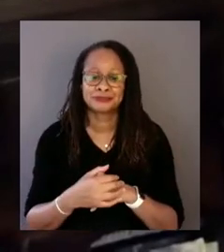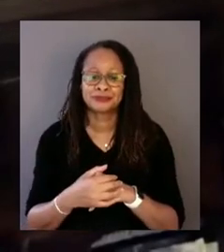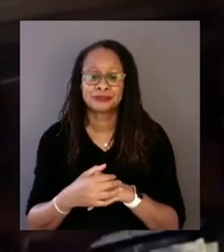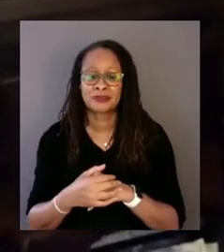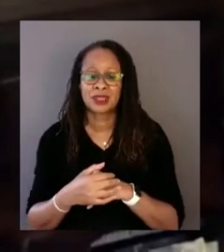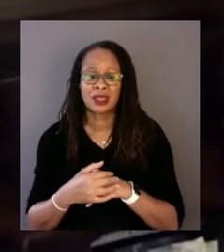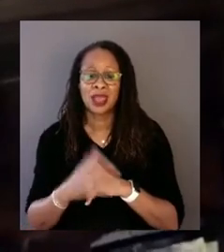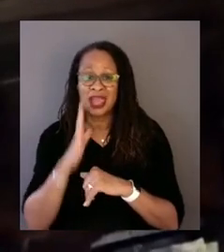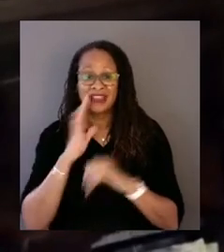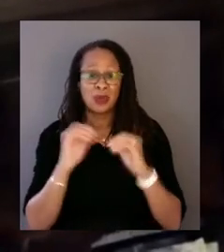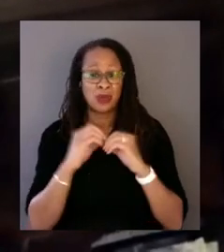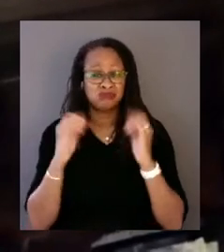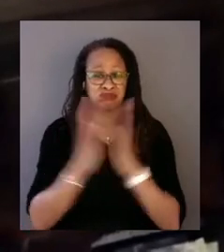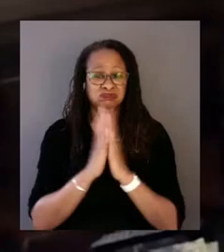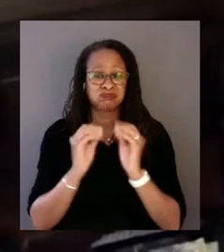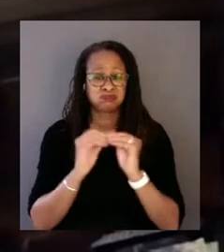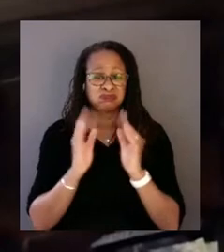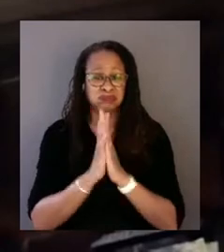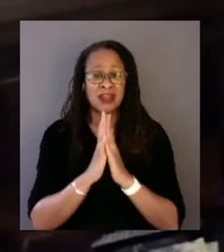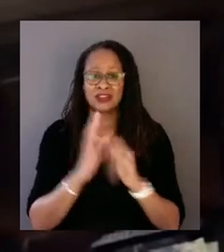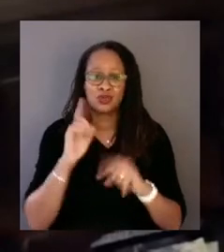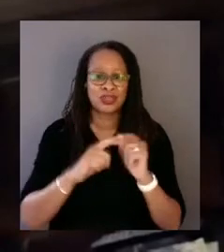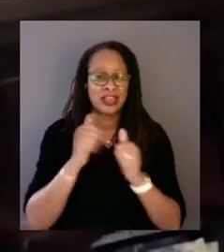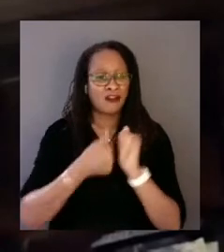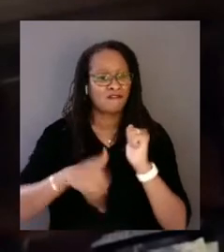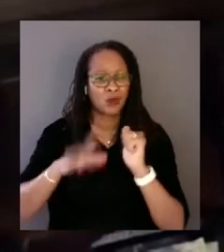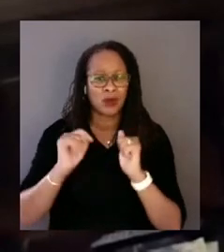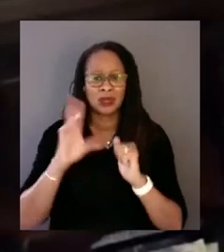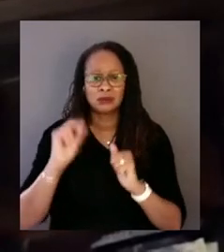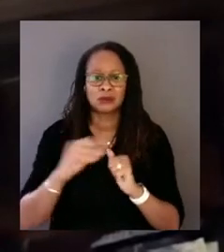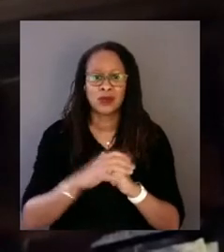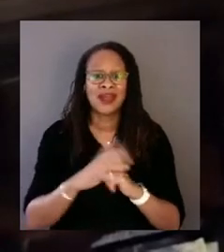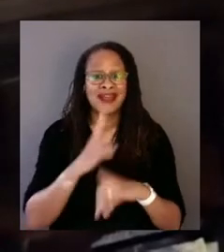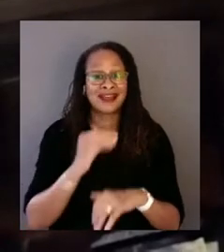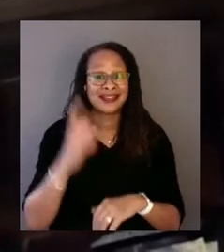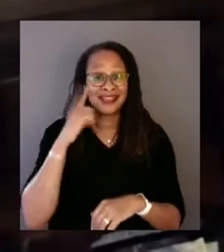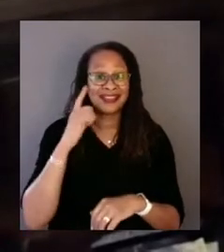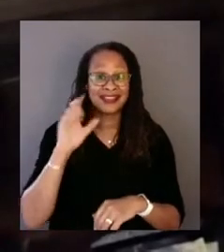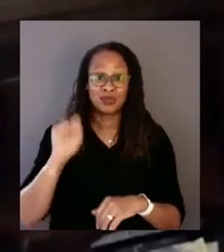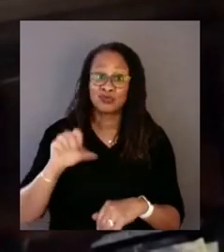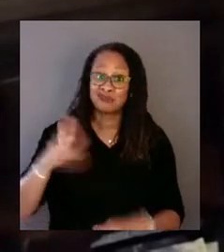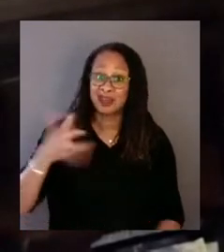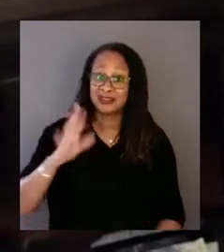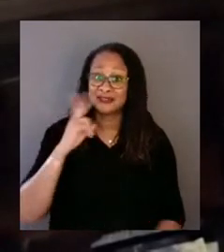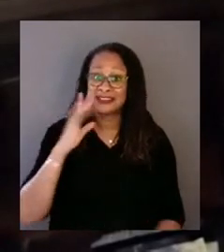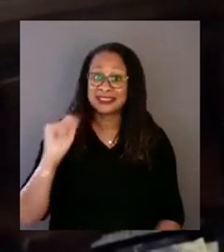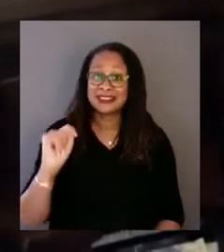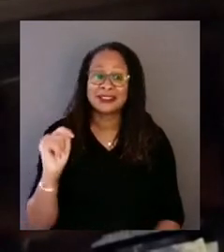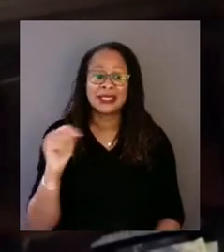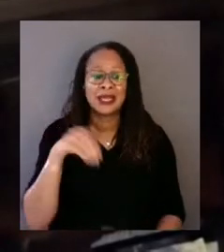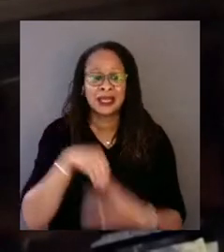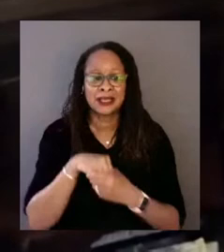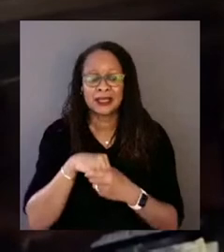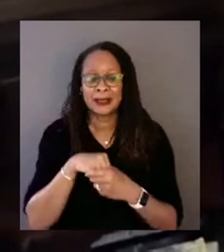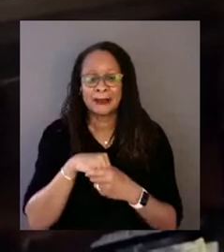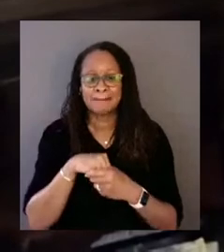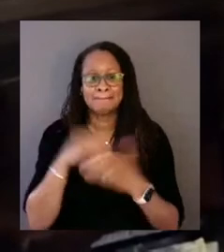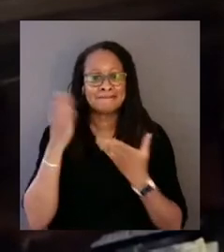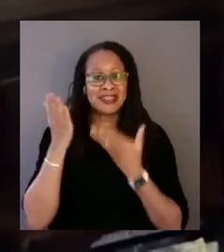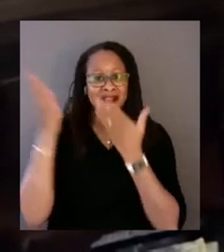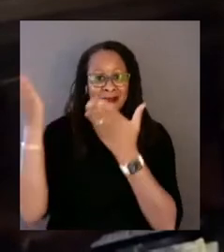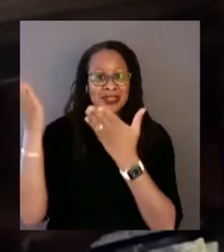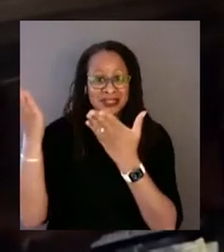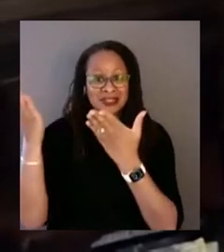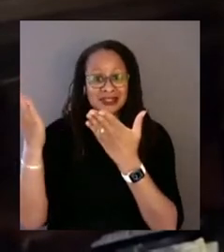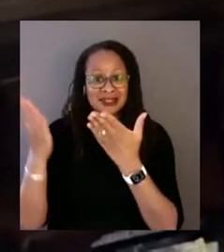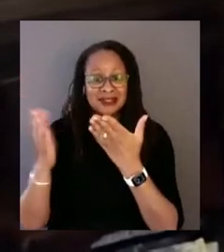heads. There's just like, there's no way around that. And I think you kind of see that in the nominees that are up